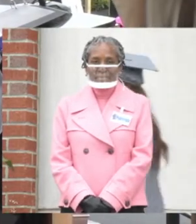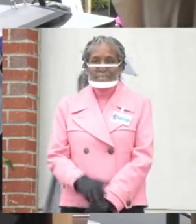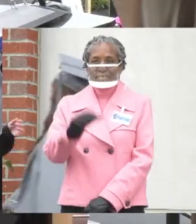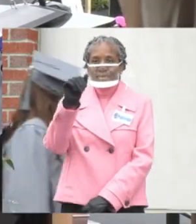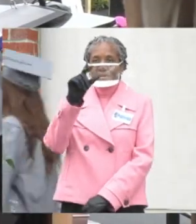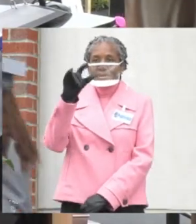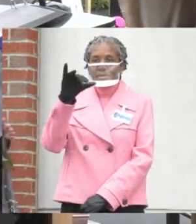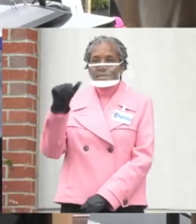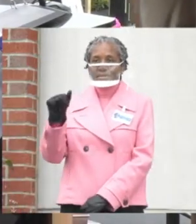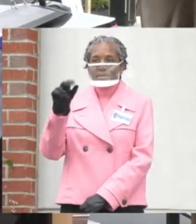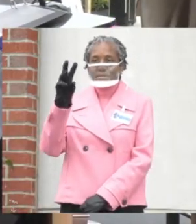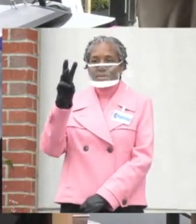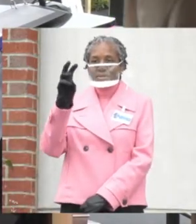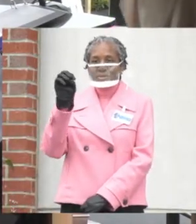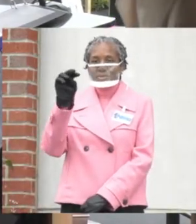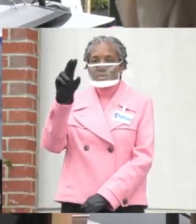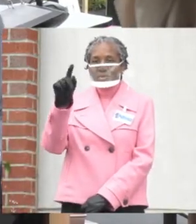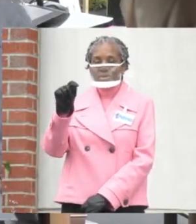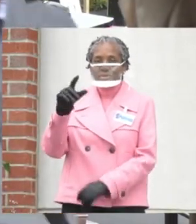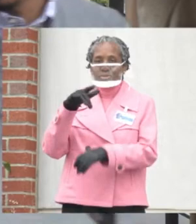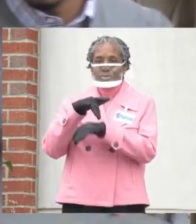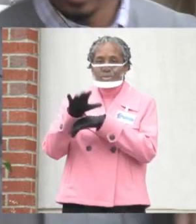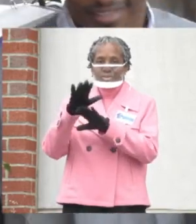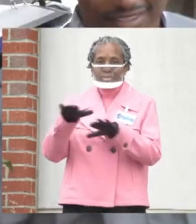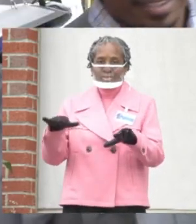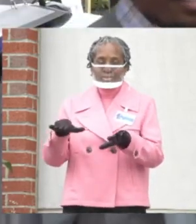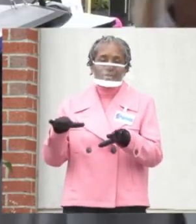Aaliyah Wint, Early Childhood Education.